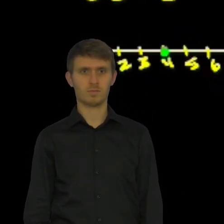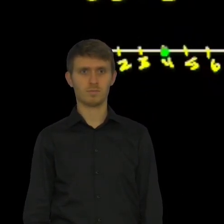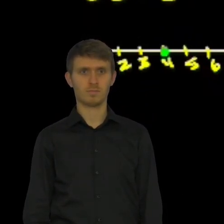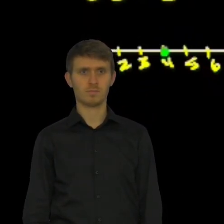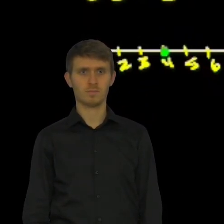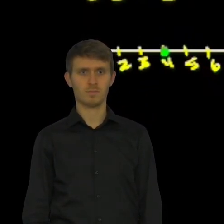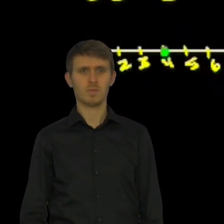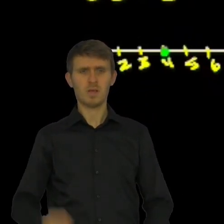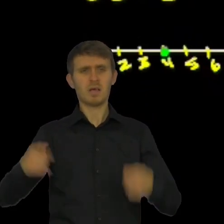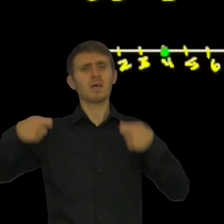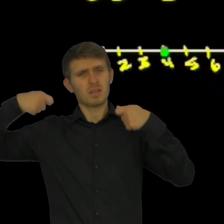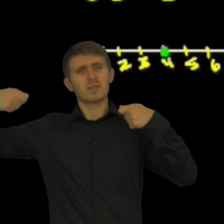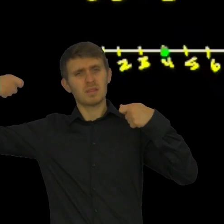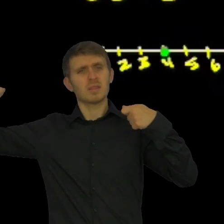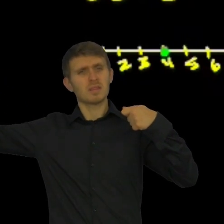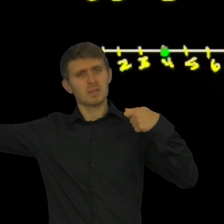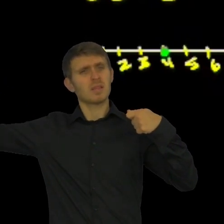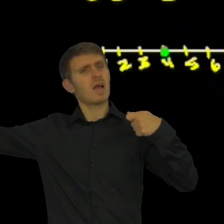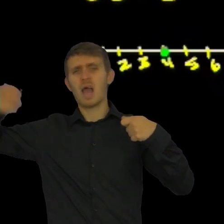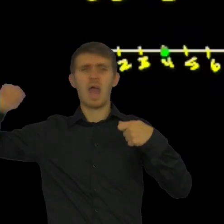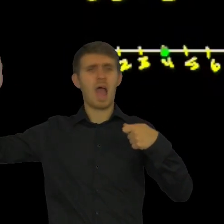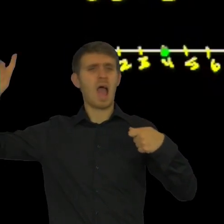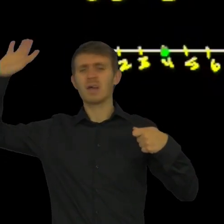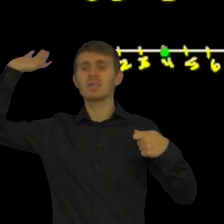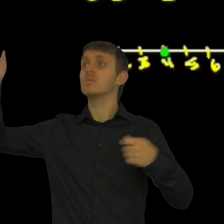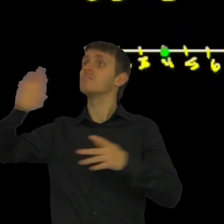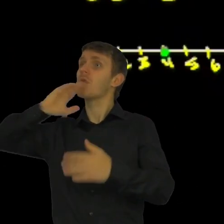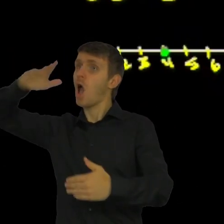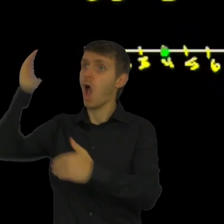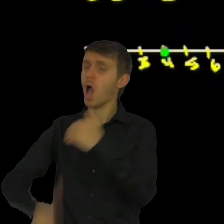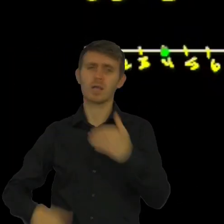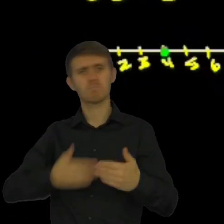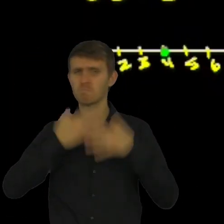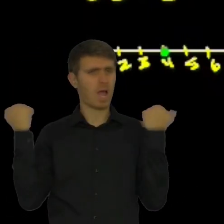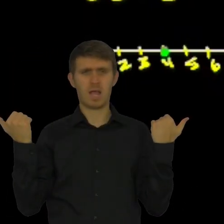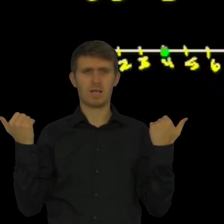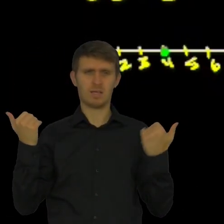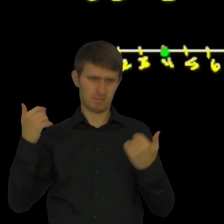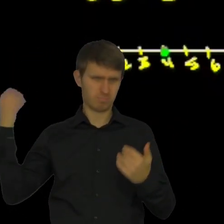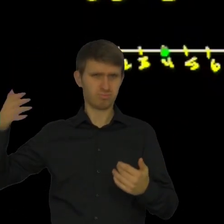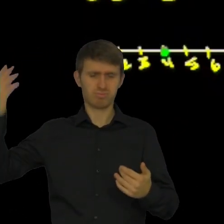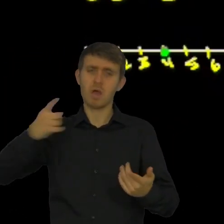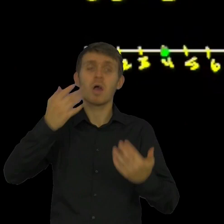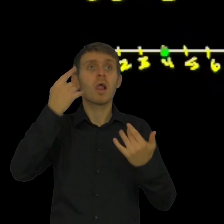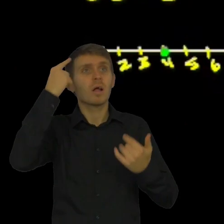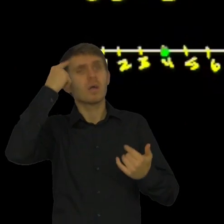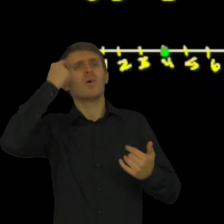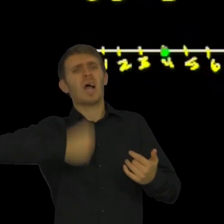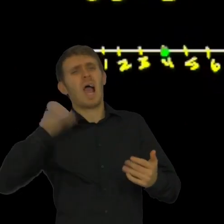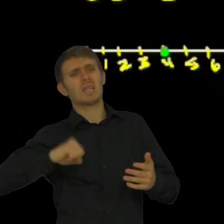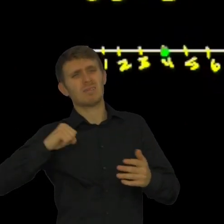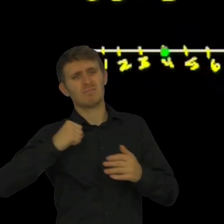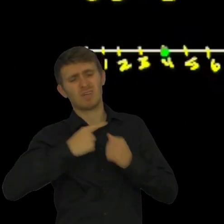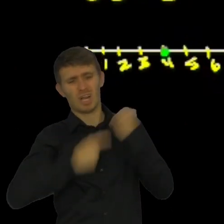keeps going there's no largest number you can imagine any any number that you can think of I can think of one